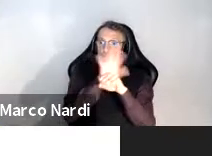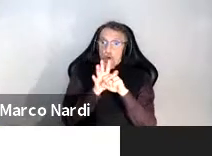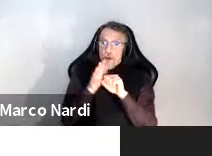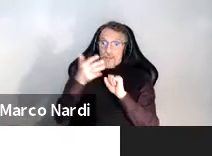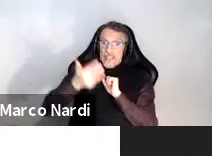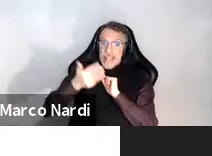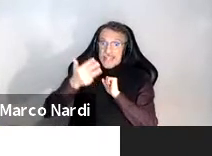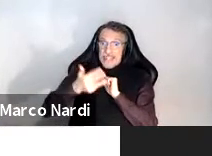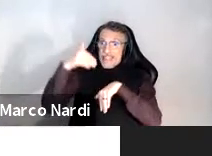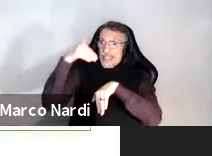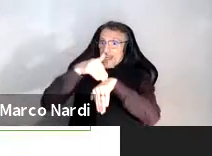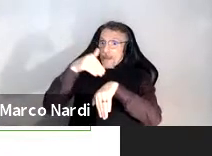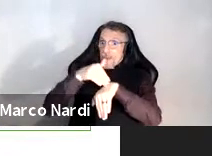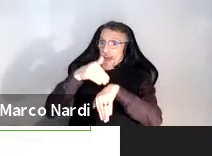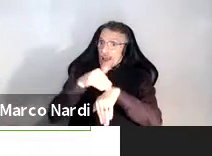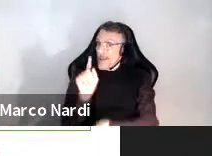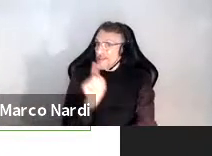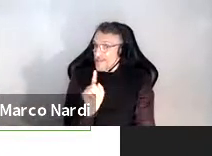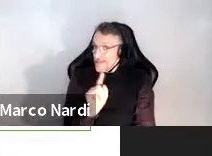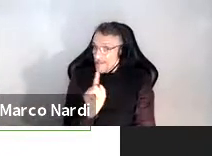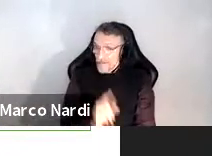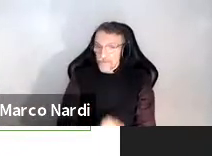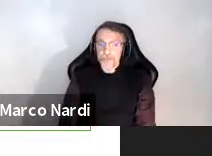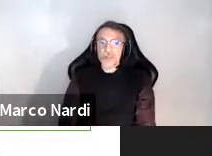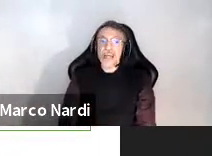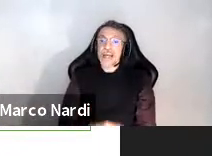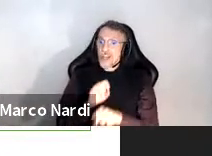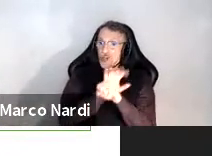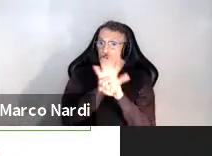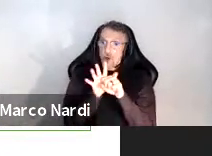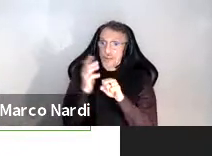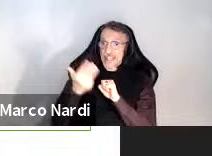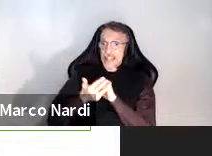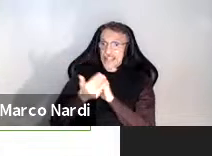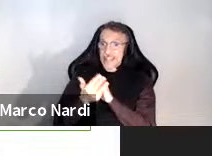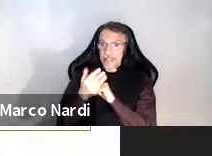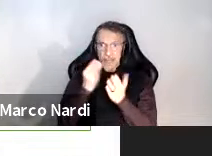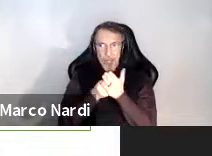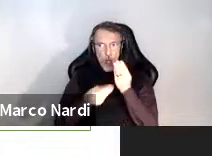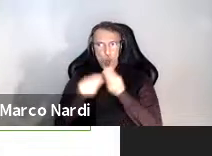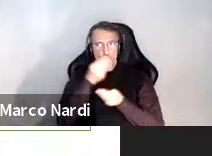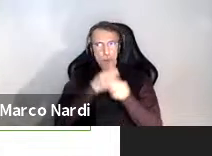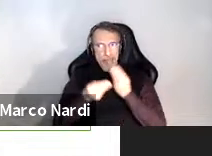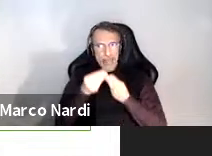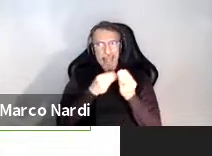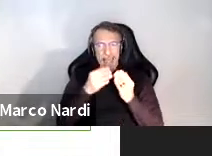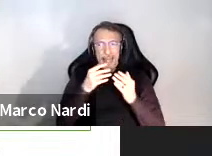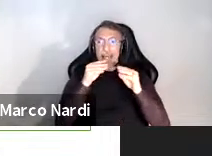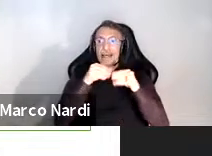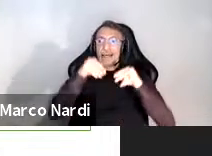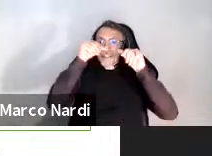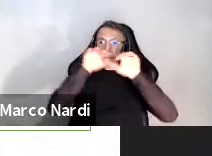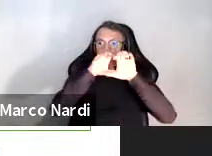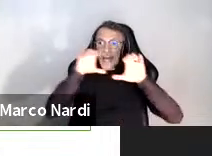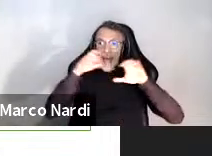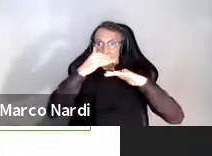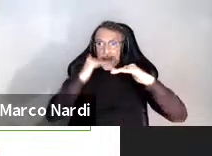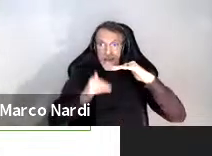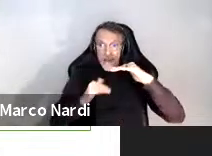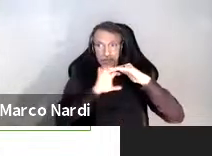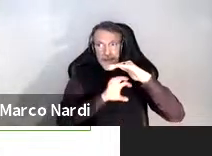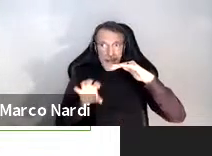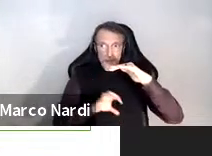the COVID-19? Now, in the COVID-19, when you look at the economies of the sub-Saharan Africa, there